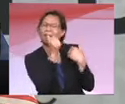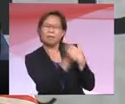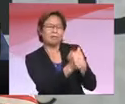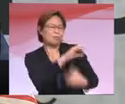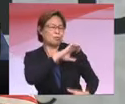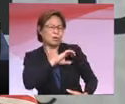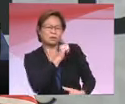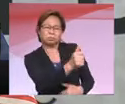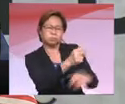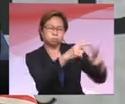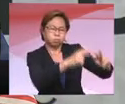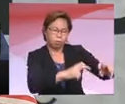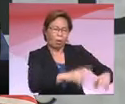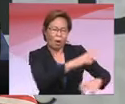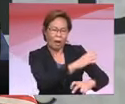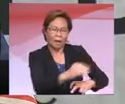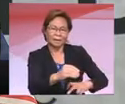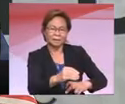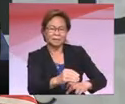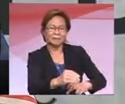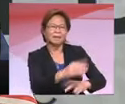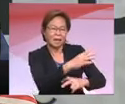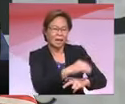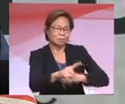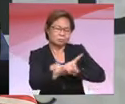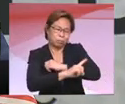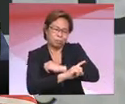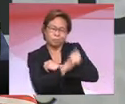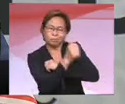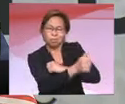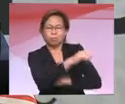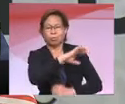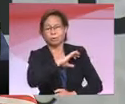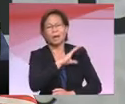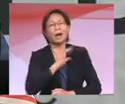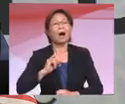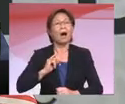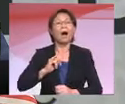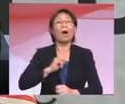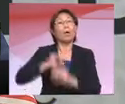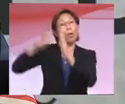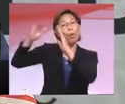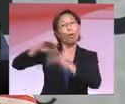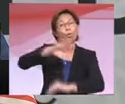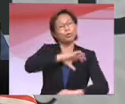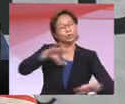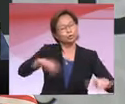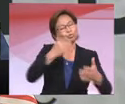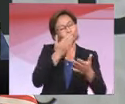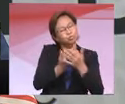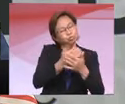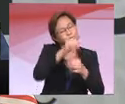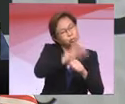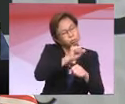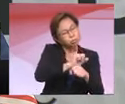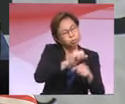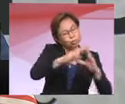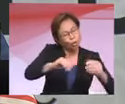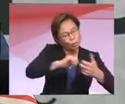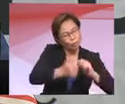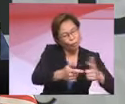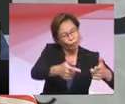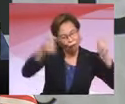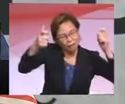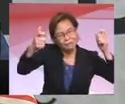all the investigation and take the necessary action. So I hope that the police will do a good job and then address this issue as